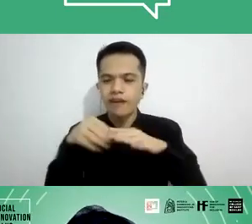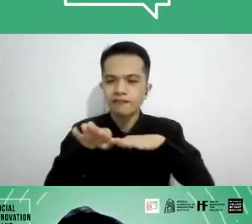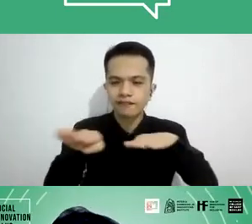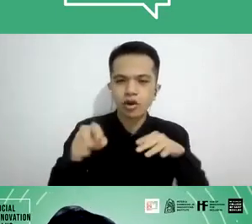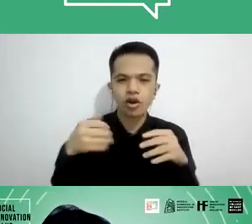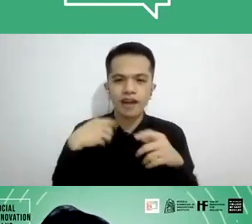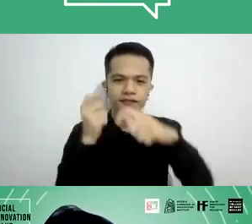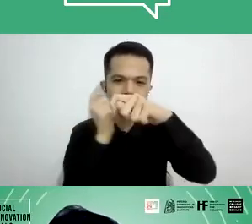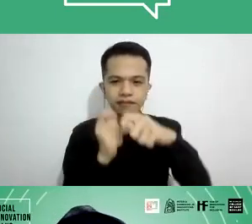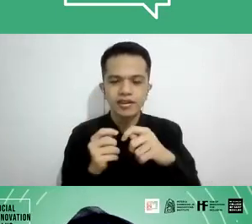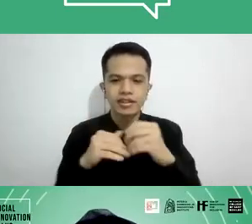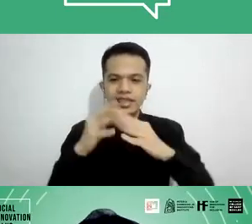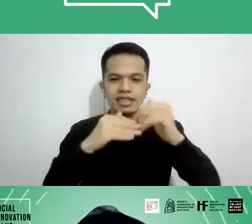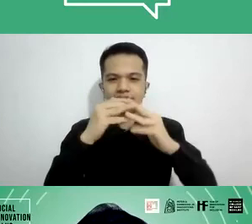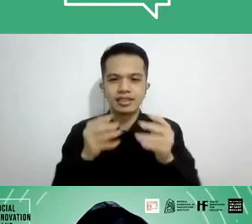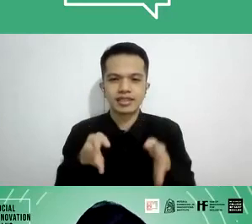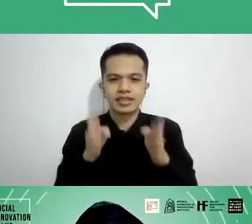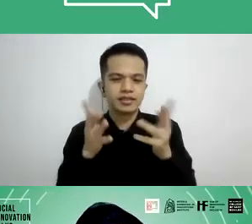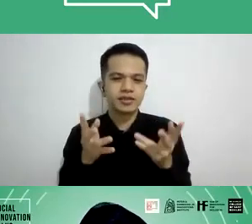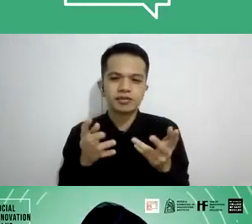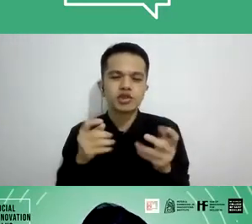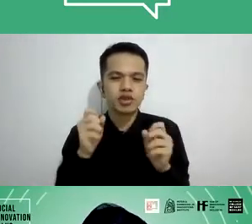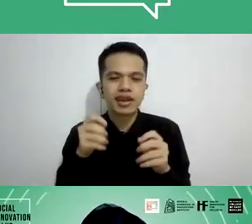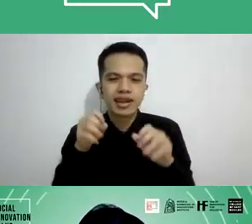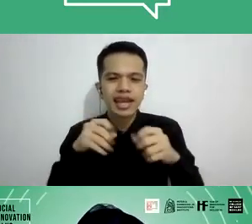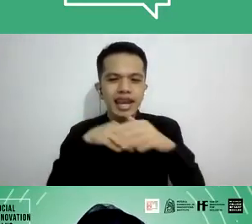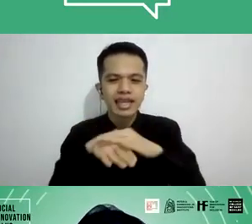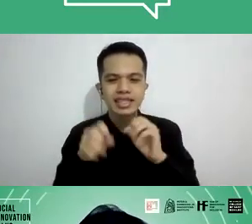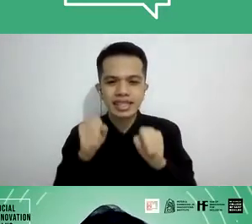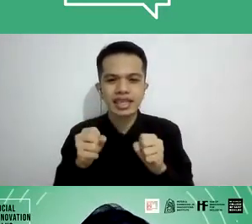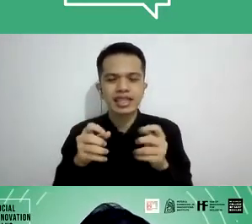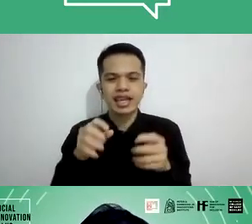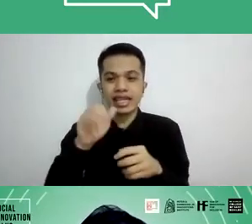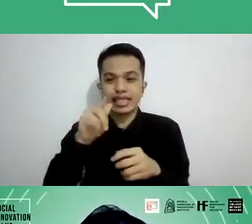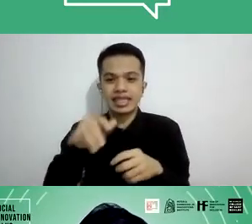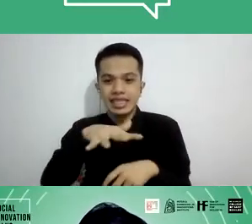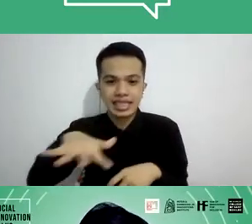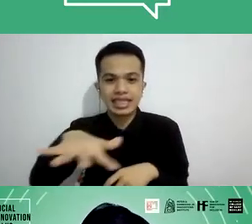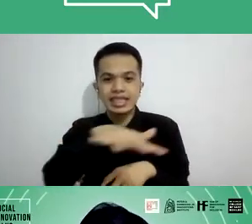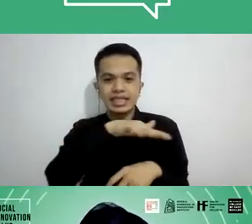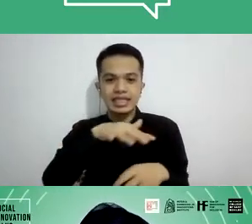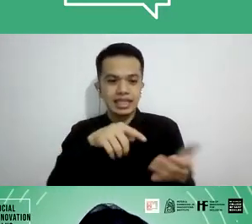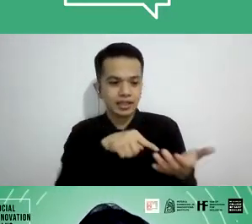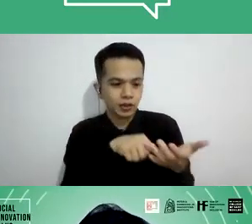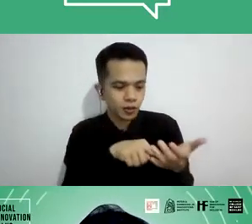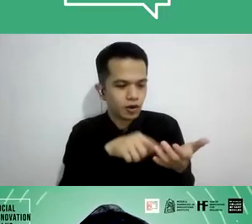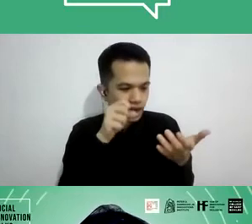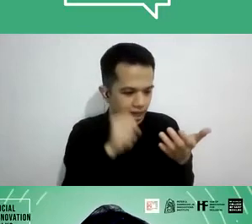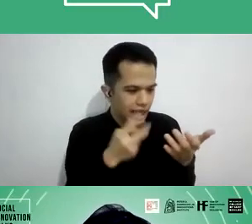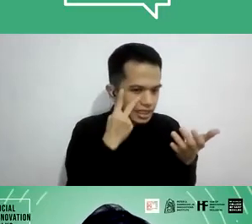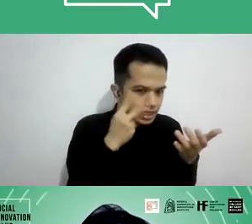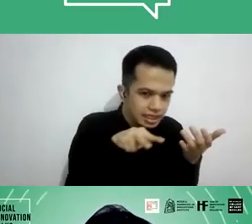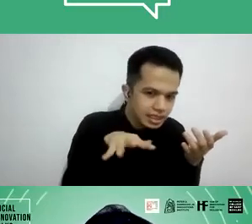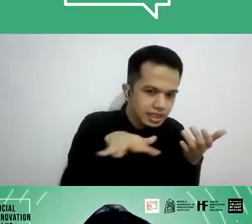idea is to be able to access and understand and see an entire city using a single program or application